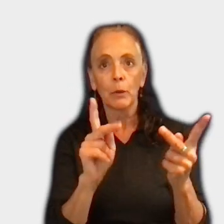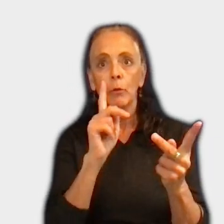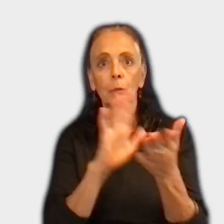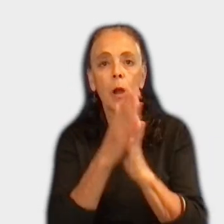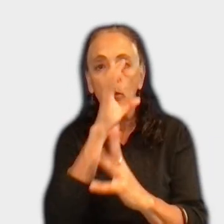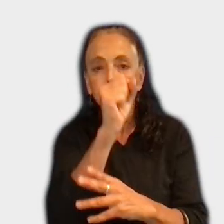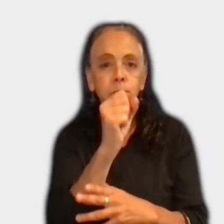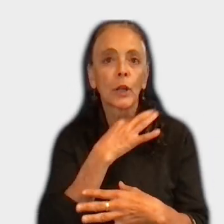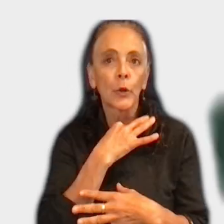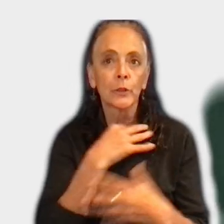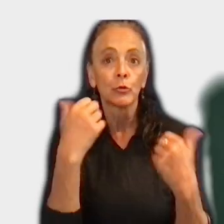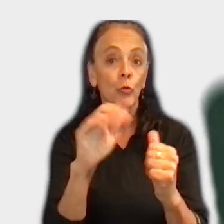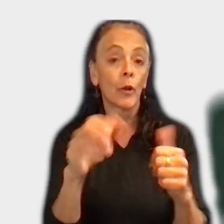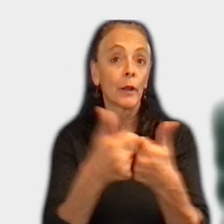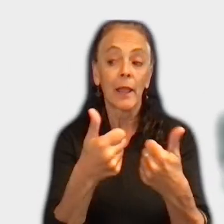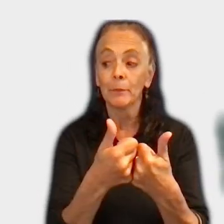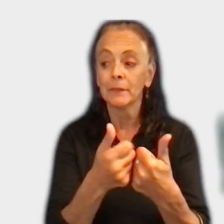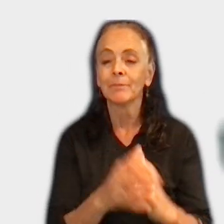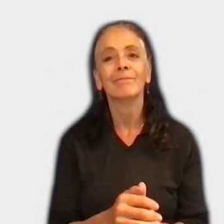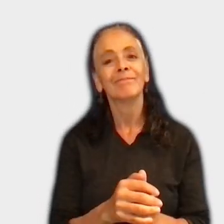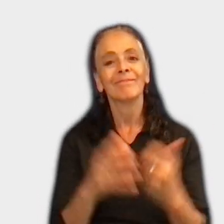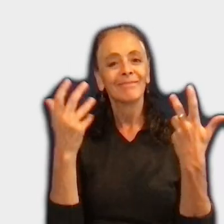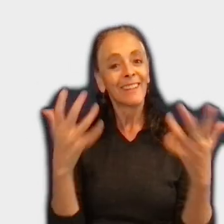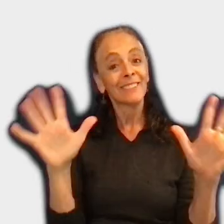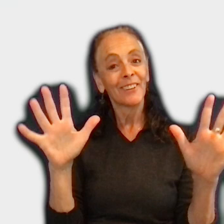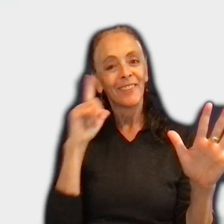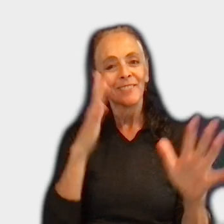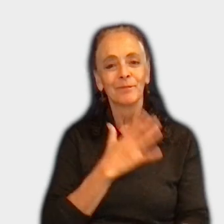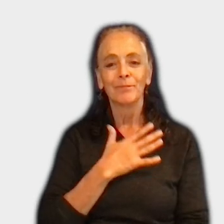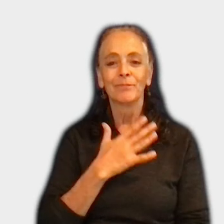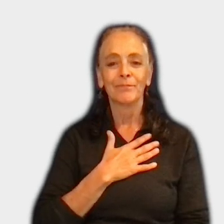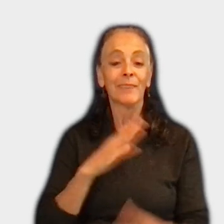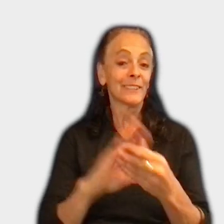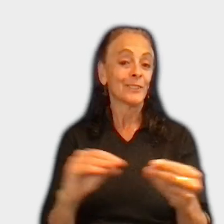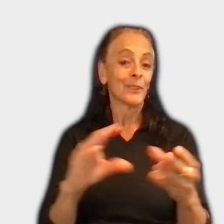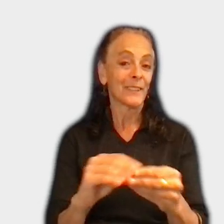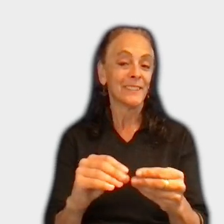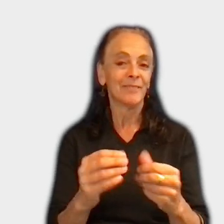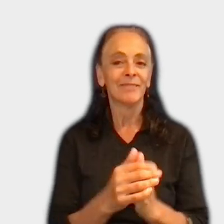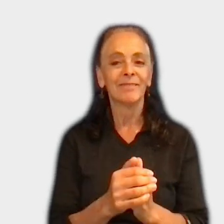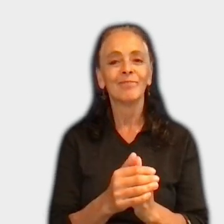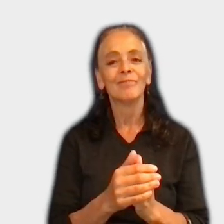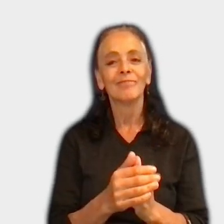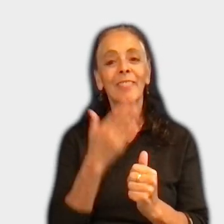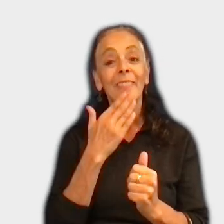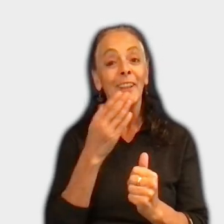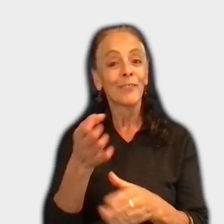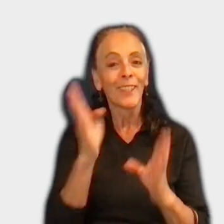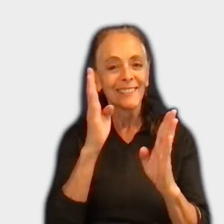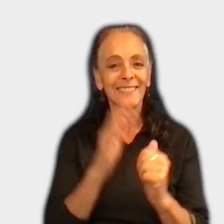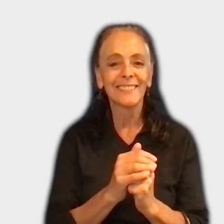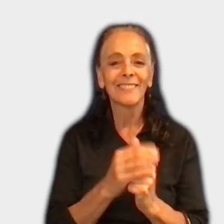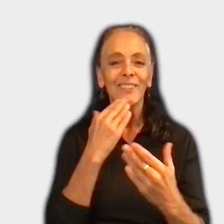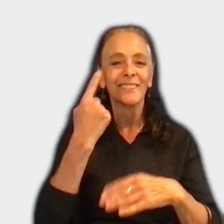your games in the cabinet and that's all from my my story for sorry and thank you for listening have